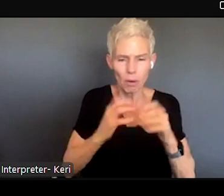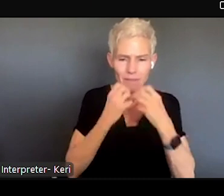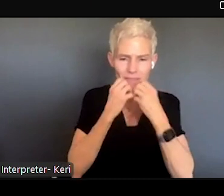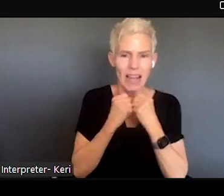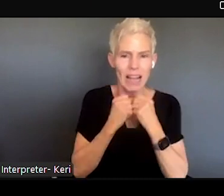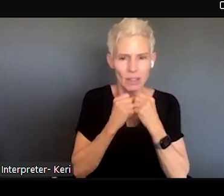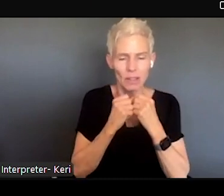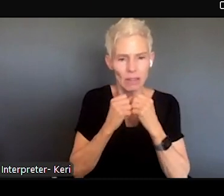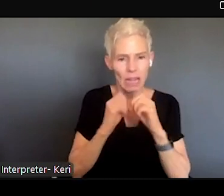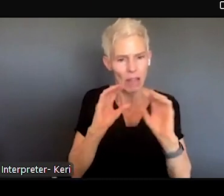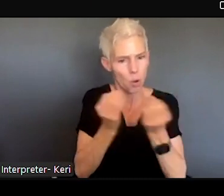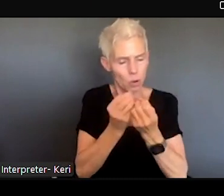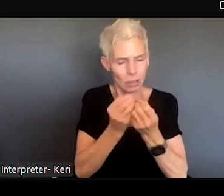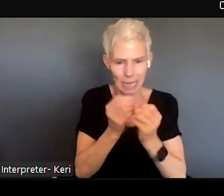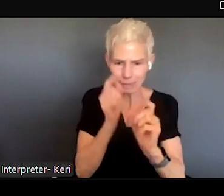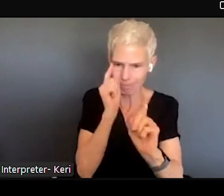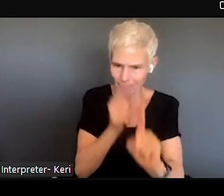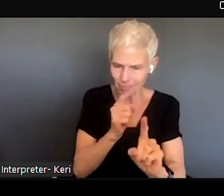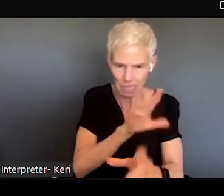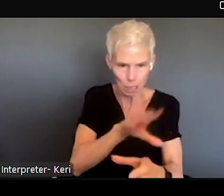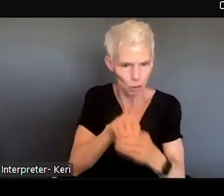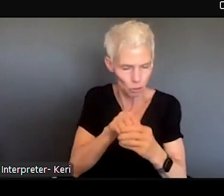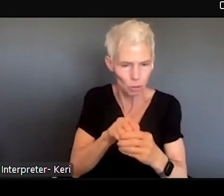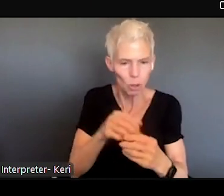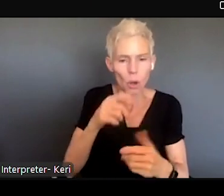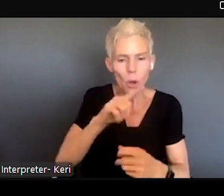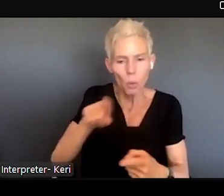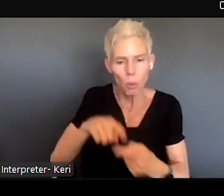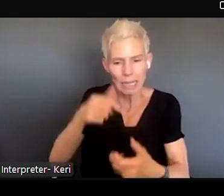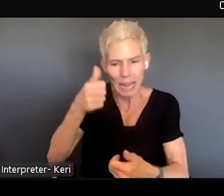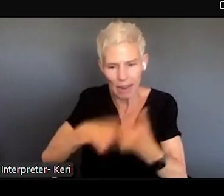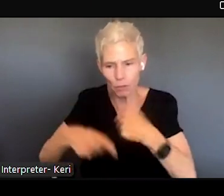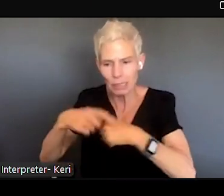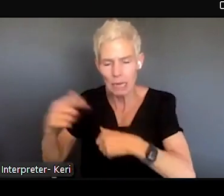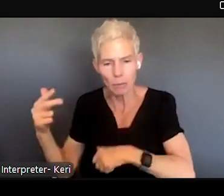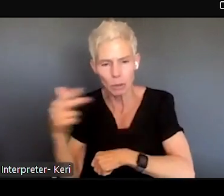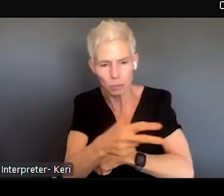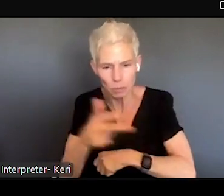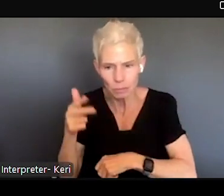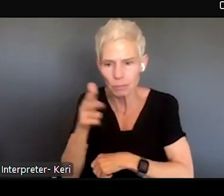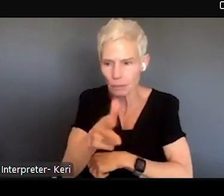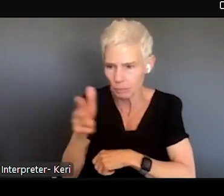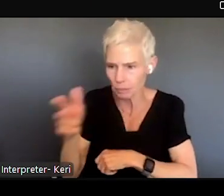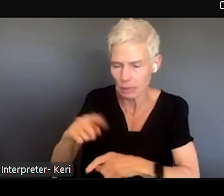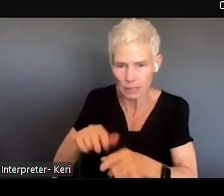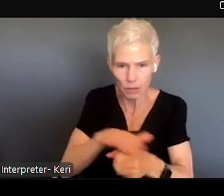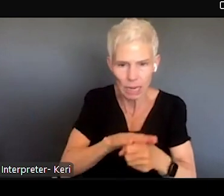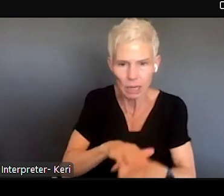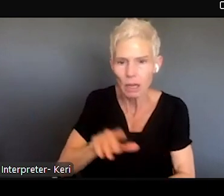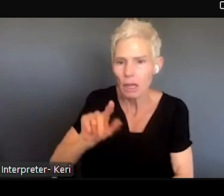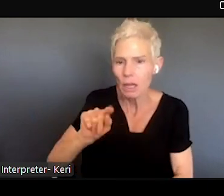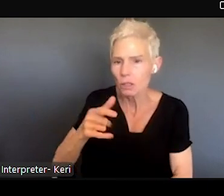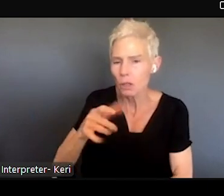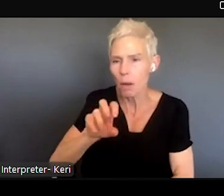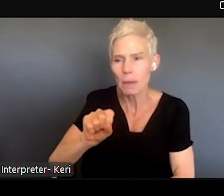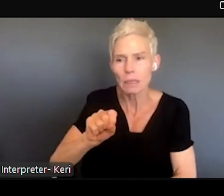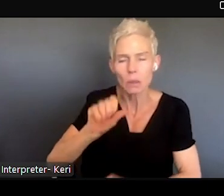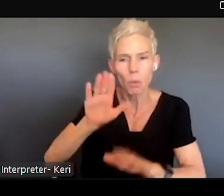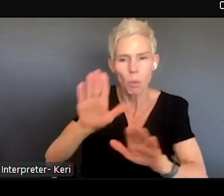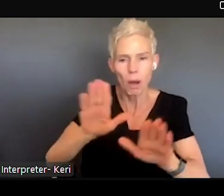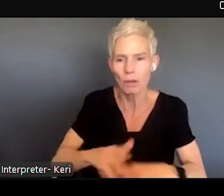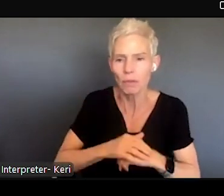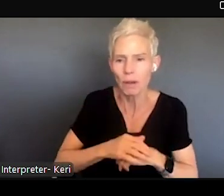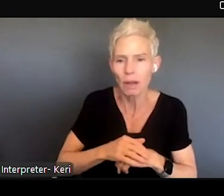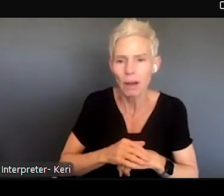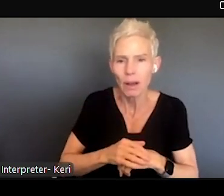to home in on, with every dispatch. Thomas, that is amazing. What a kind